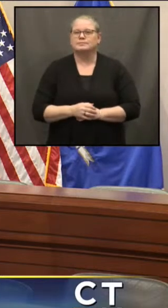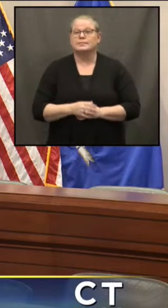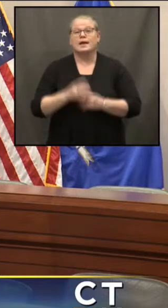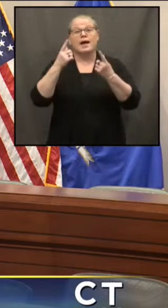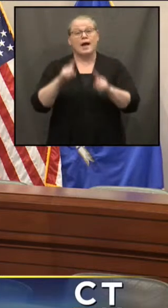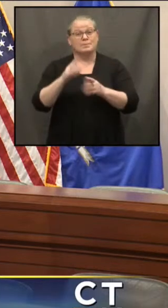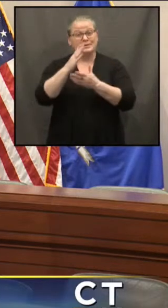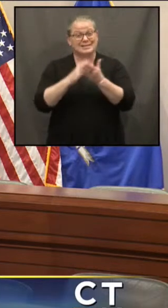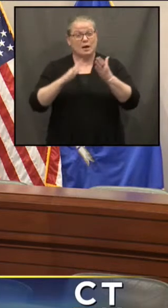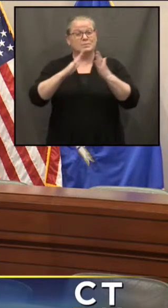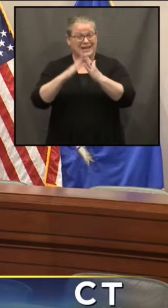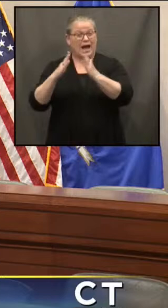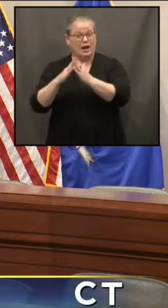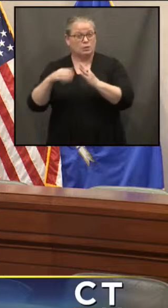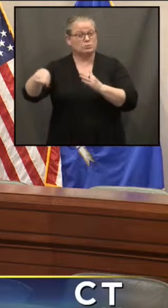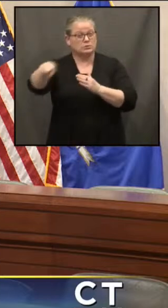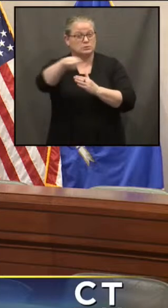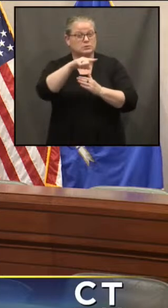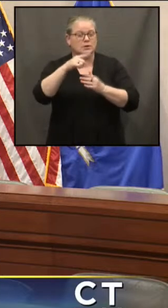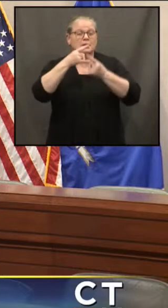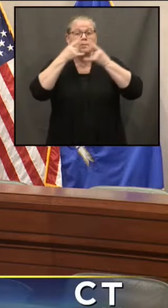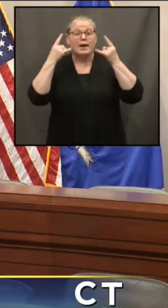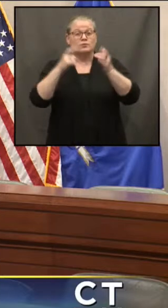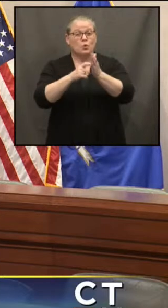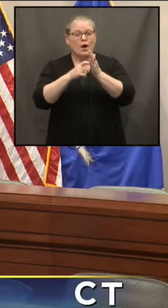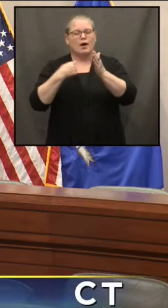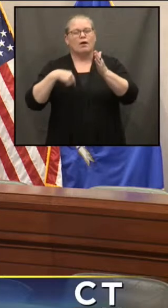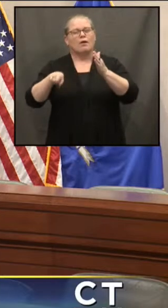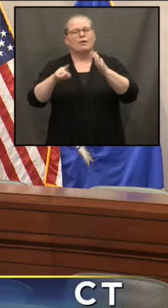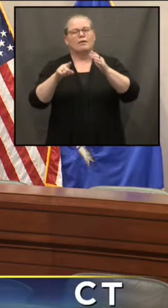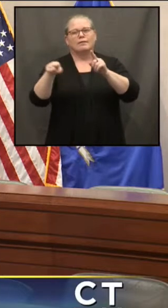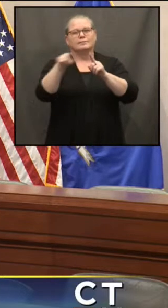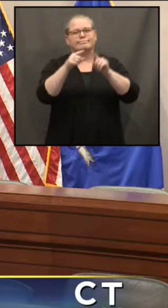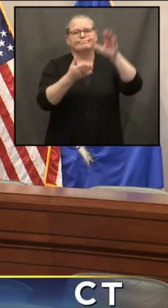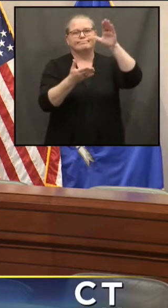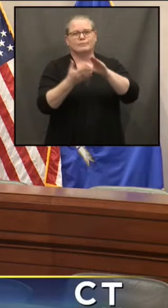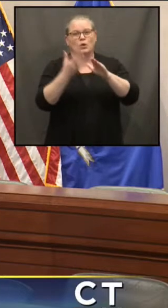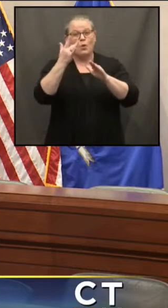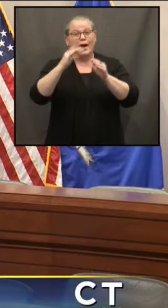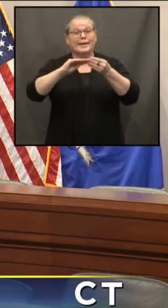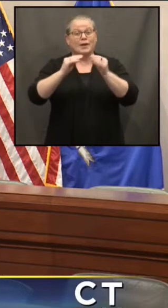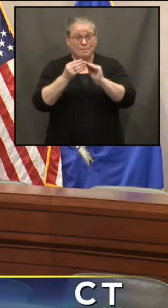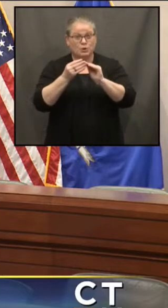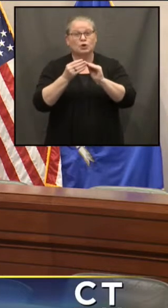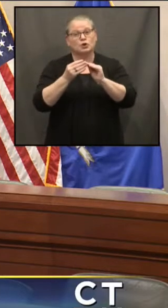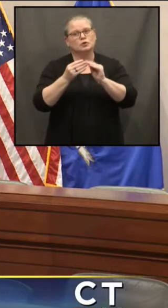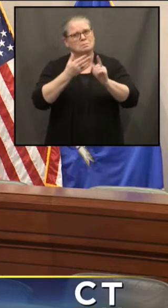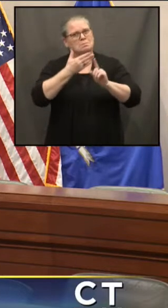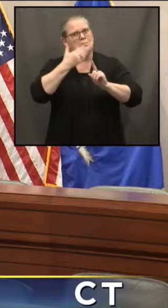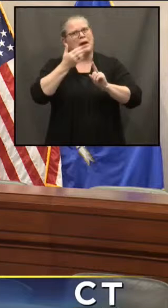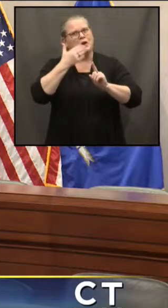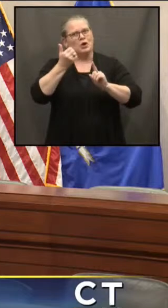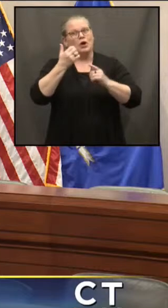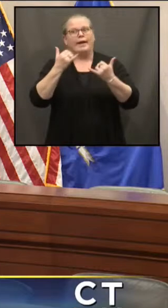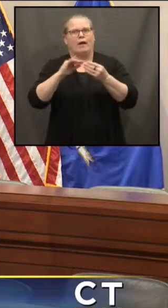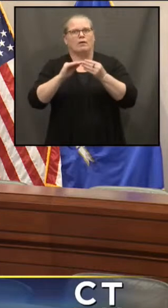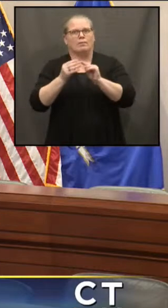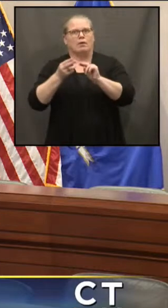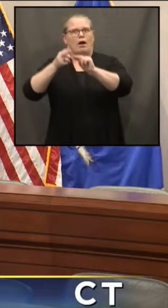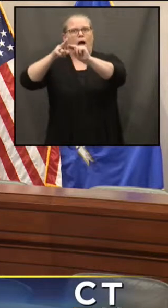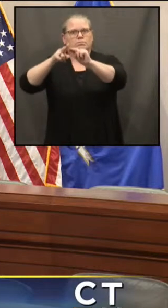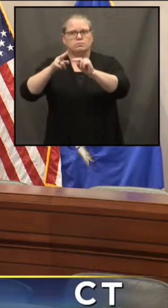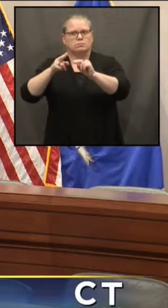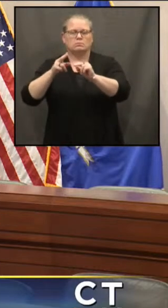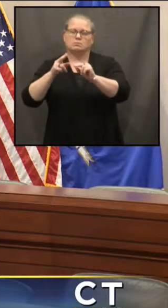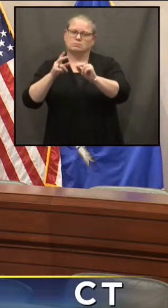mask mandates because of how we've been doing in the way of COVID numbers getting better, but now they're being a turn, are you concerned that if more